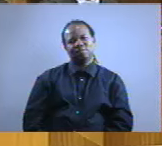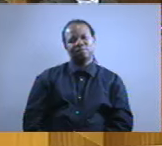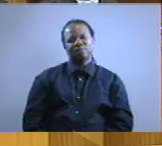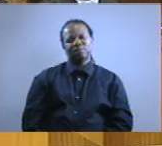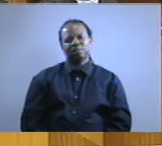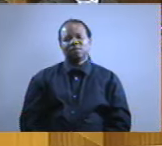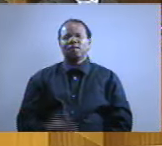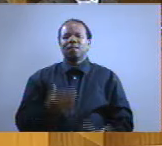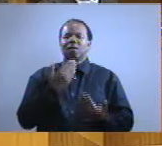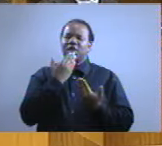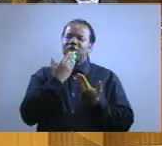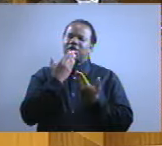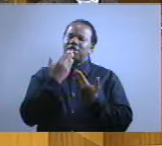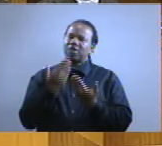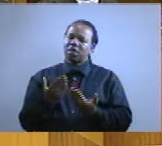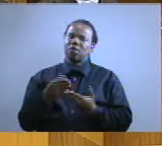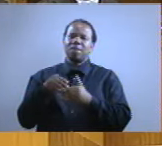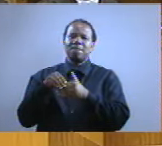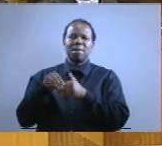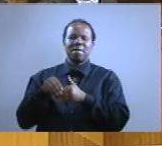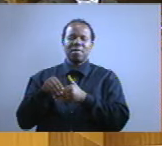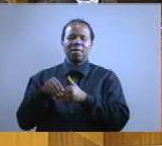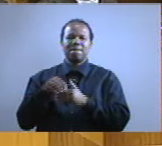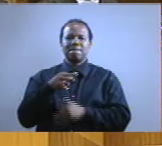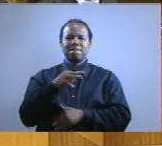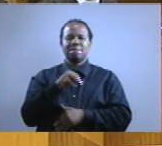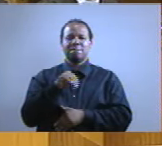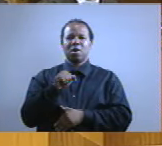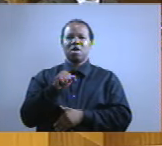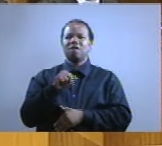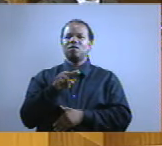Thank you very much, Honourable Member. Honourable Mafunda.